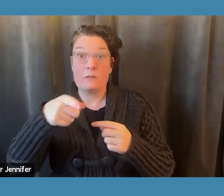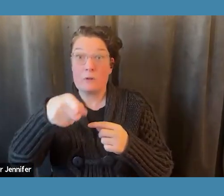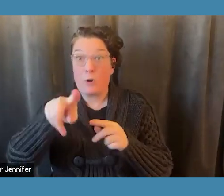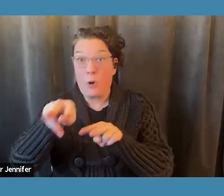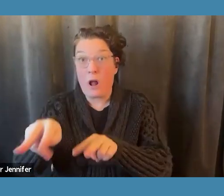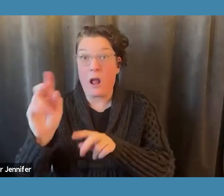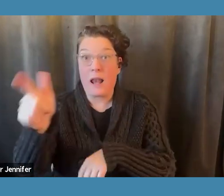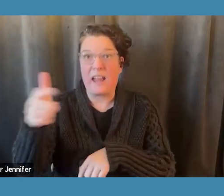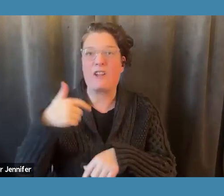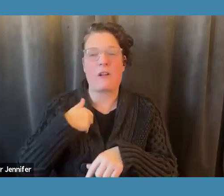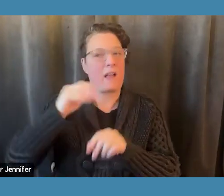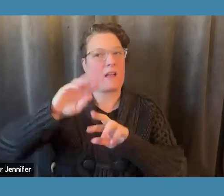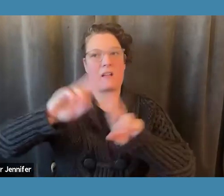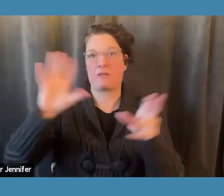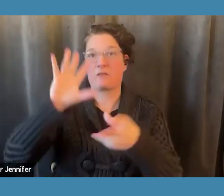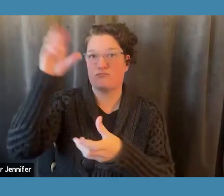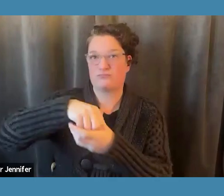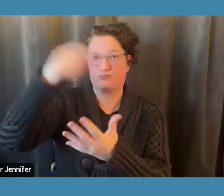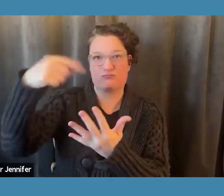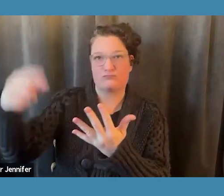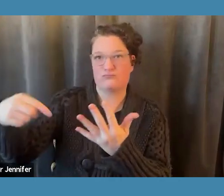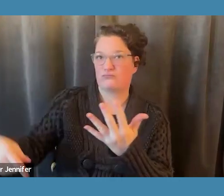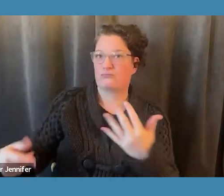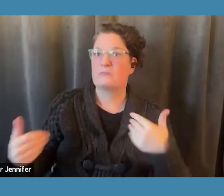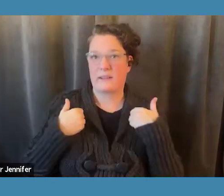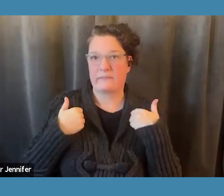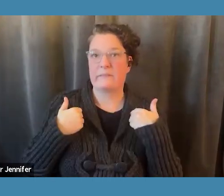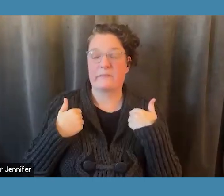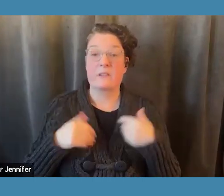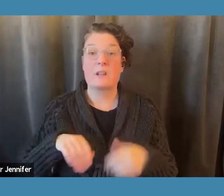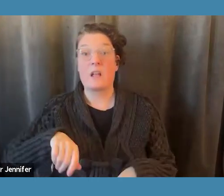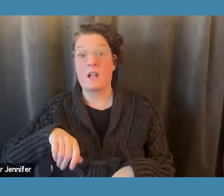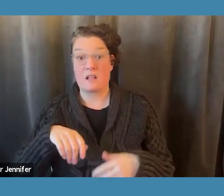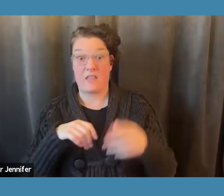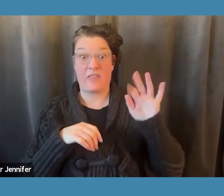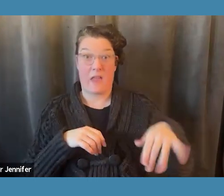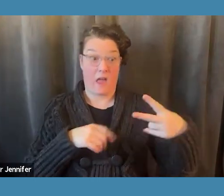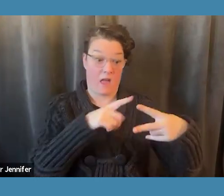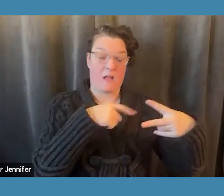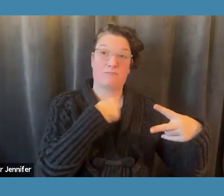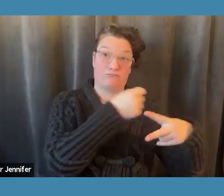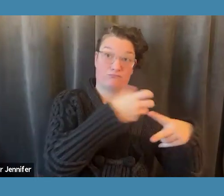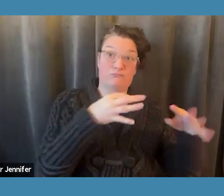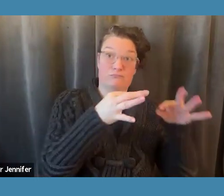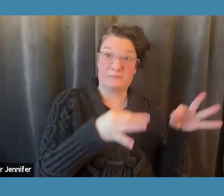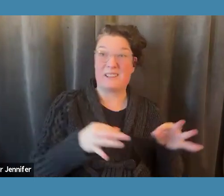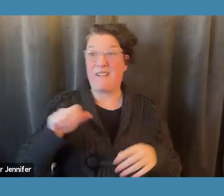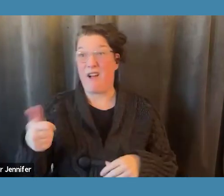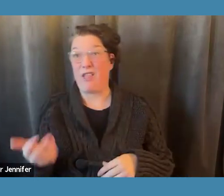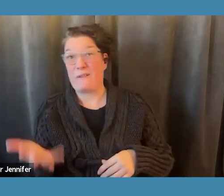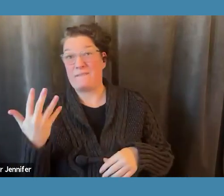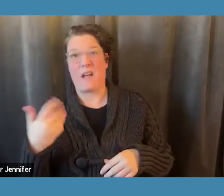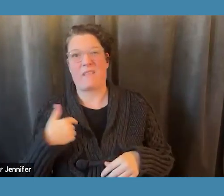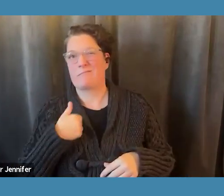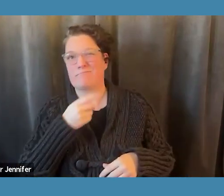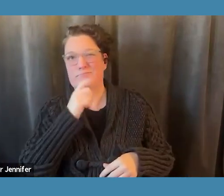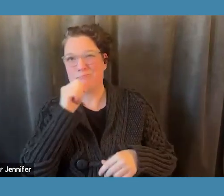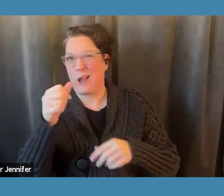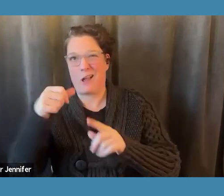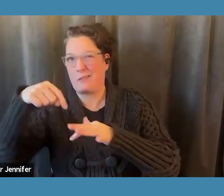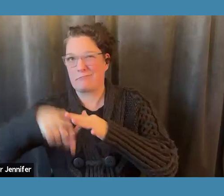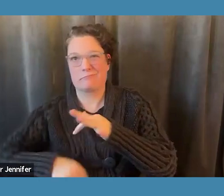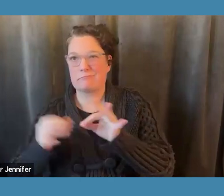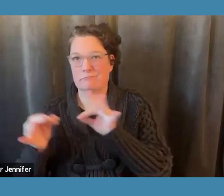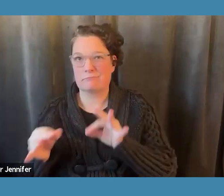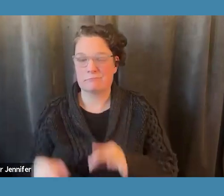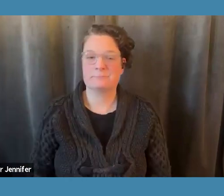not going to go through everything in depth on the other 5 diagnoses. So the most